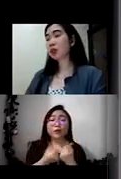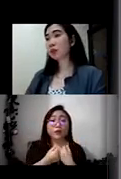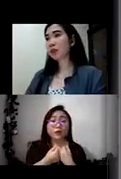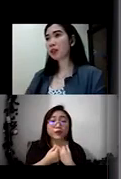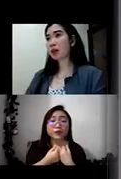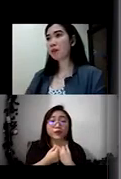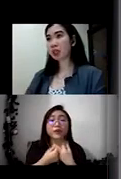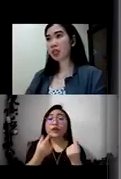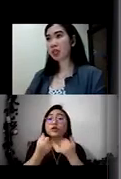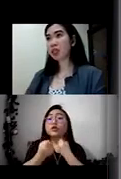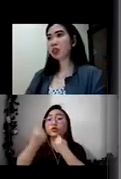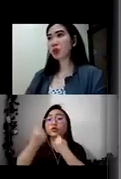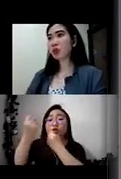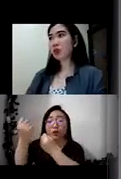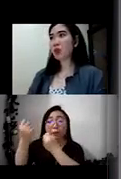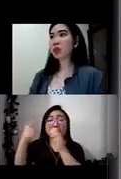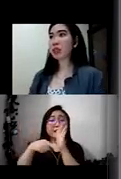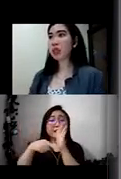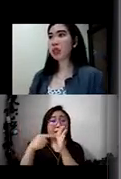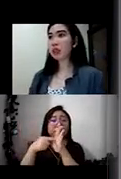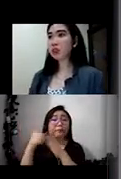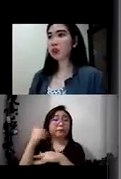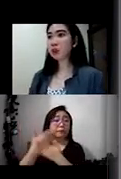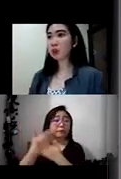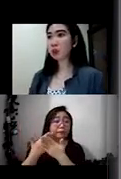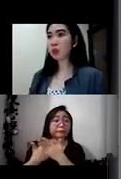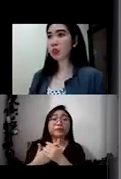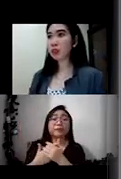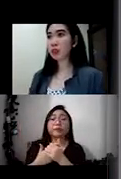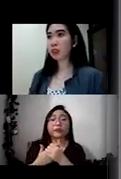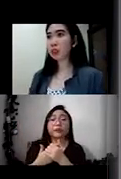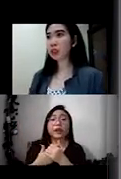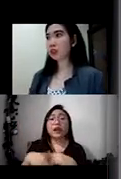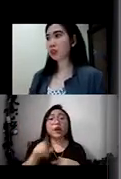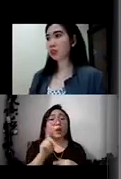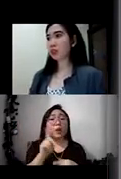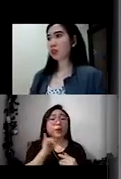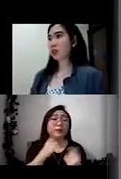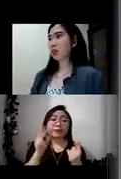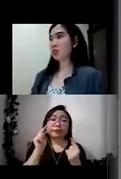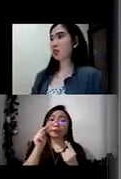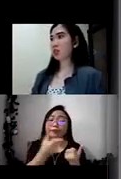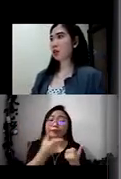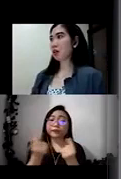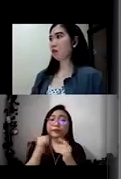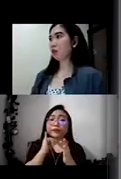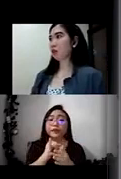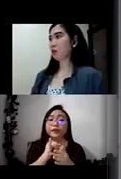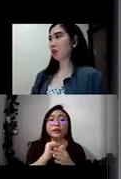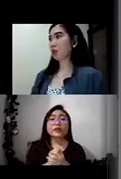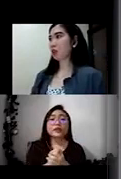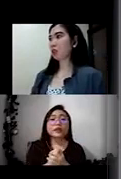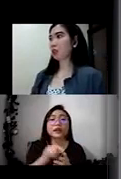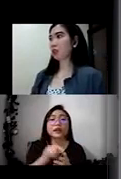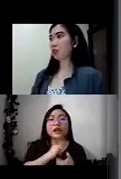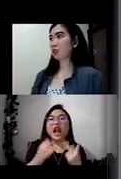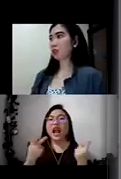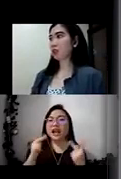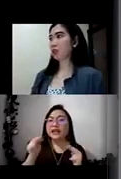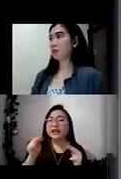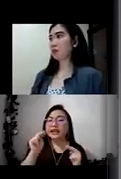to submit something. So what I need to do is I just have to click